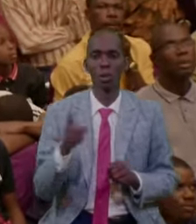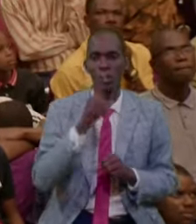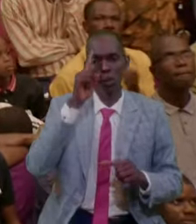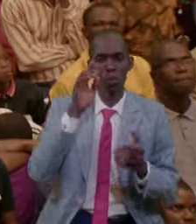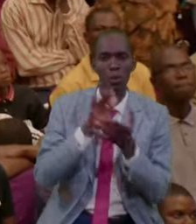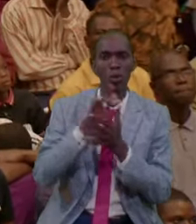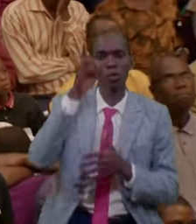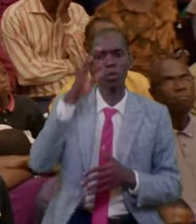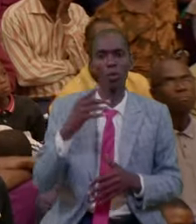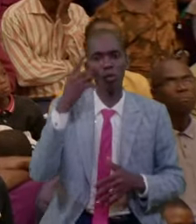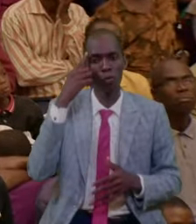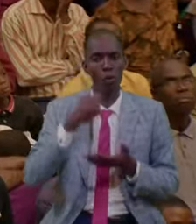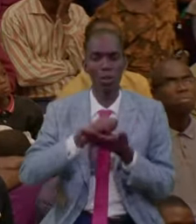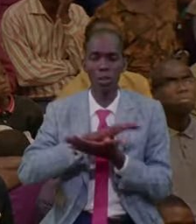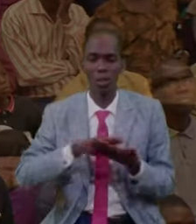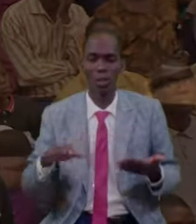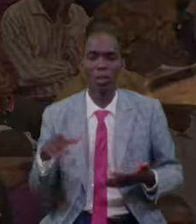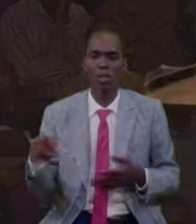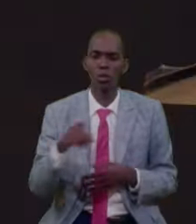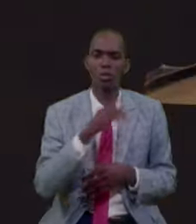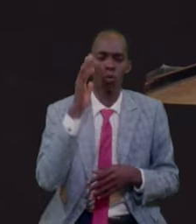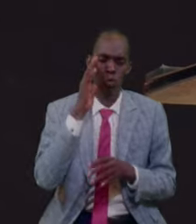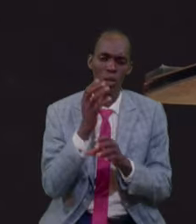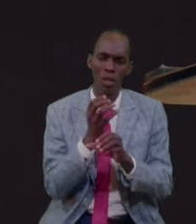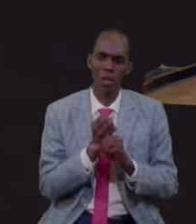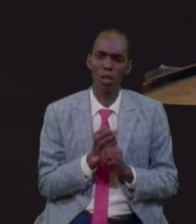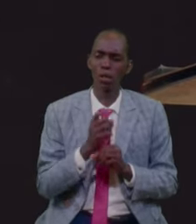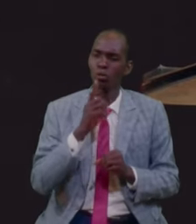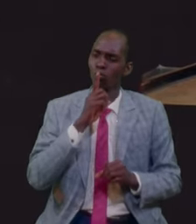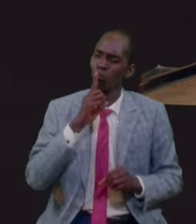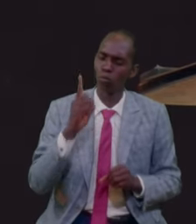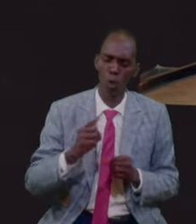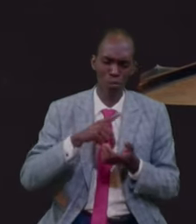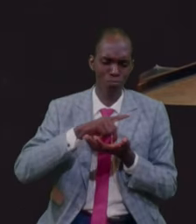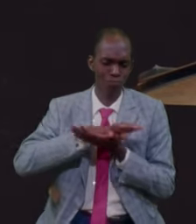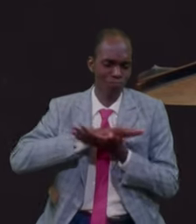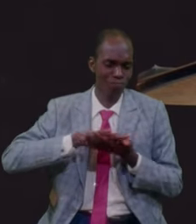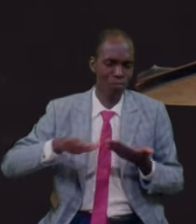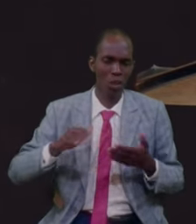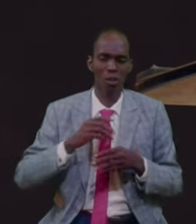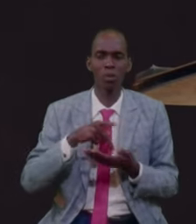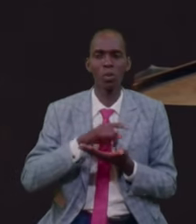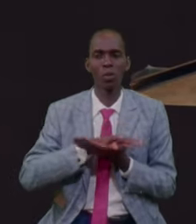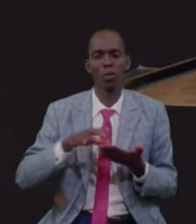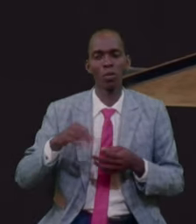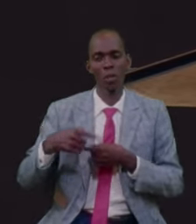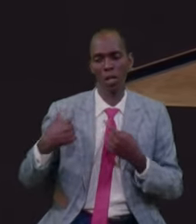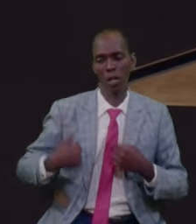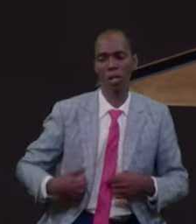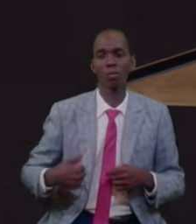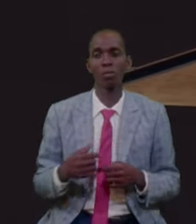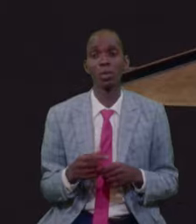sanctification, and you have real purging, purifying of their heart and life. They